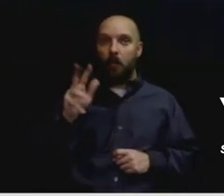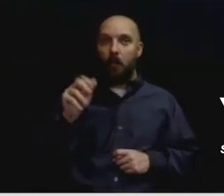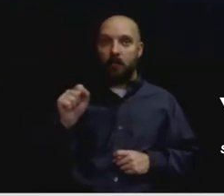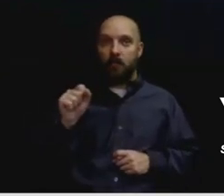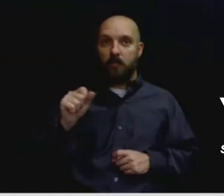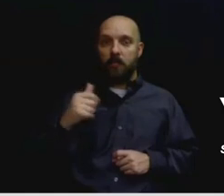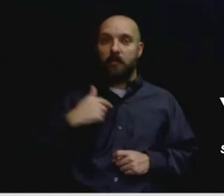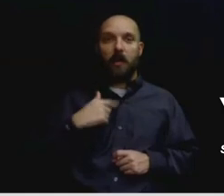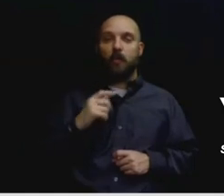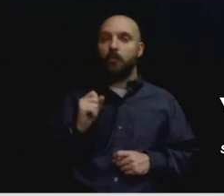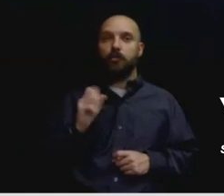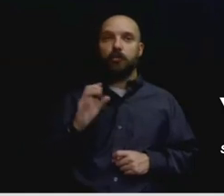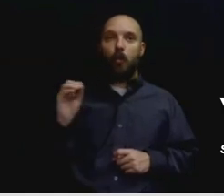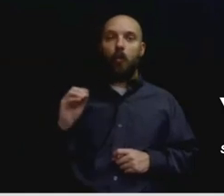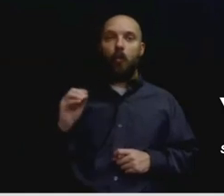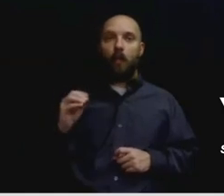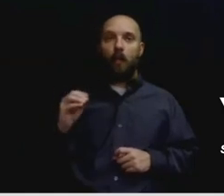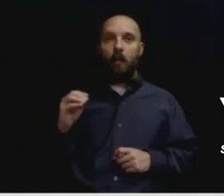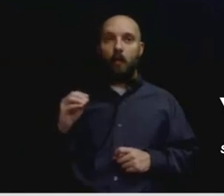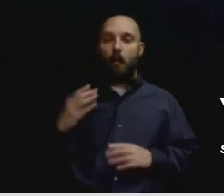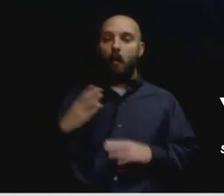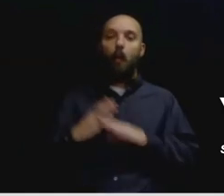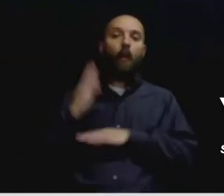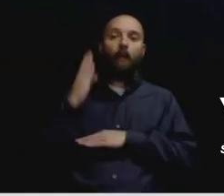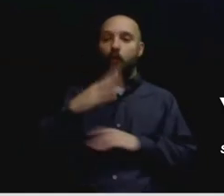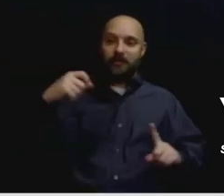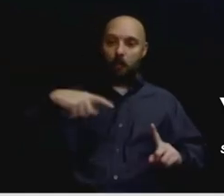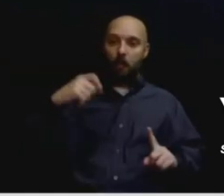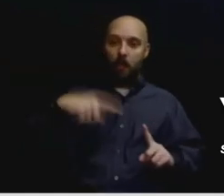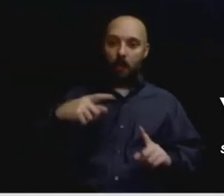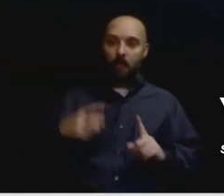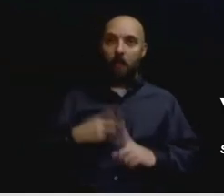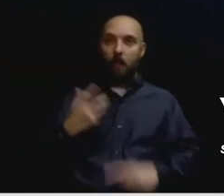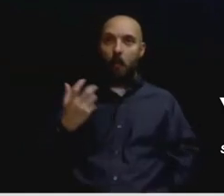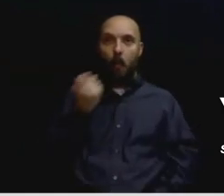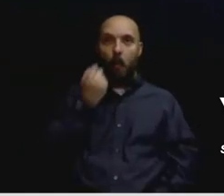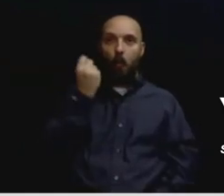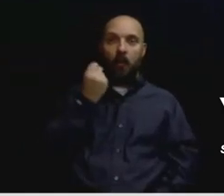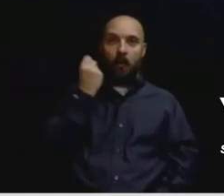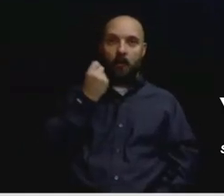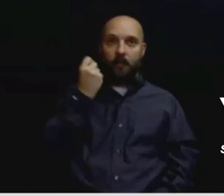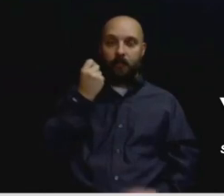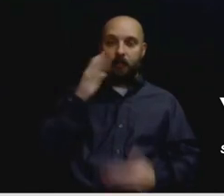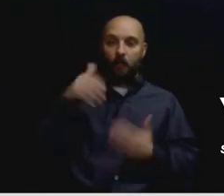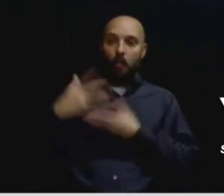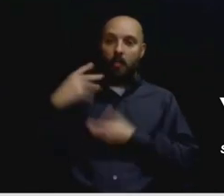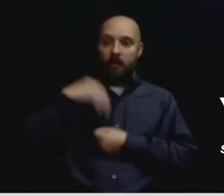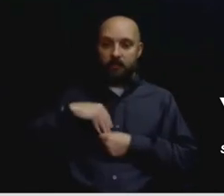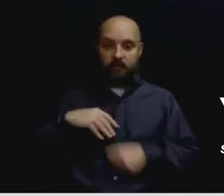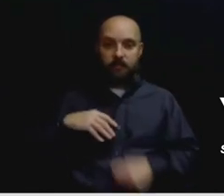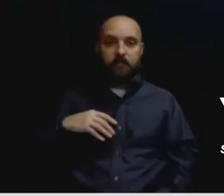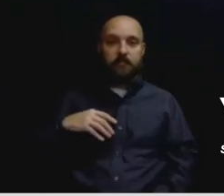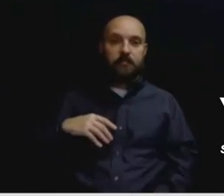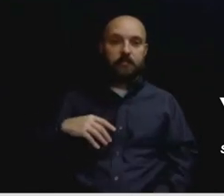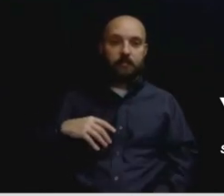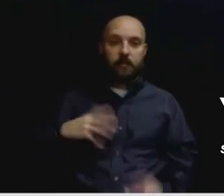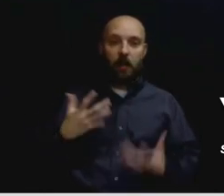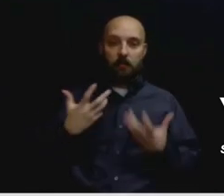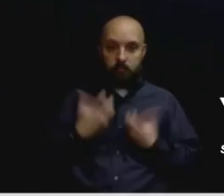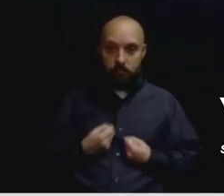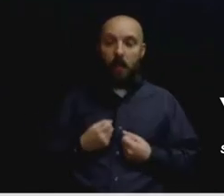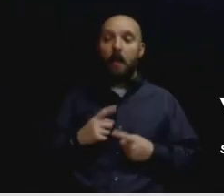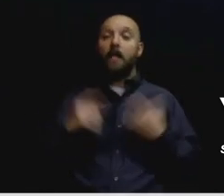I was just so overstimulated from holding it all in. And now